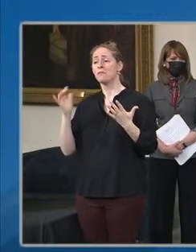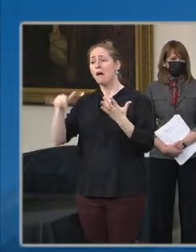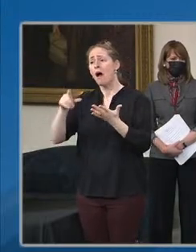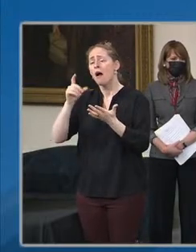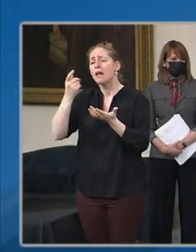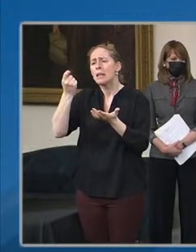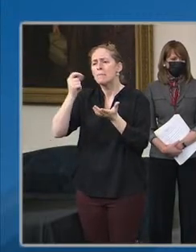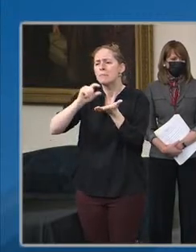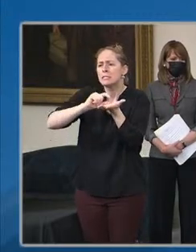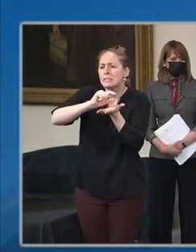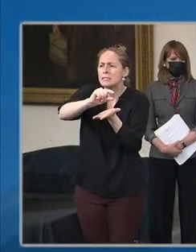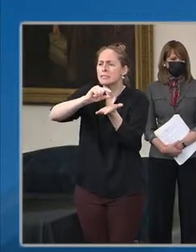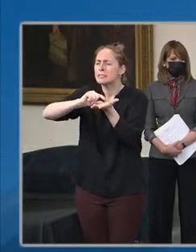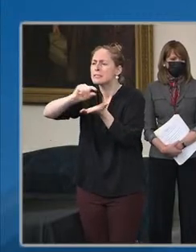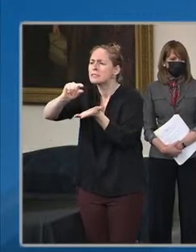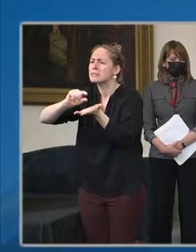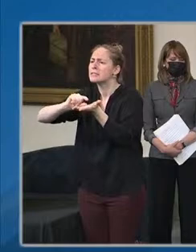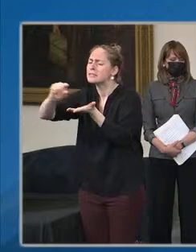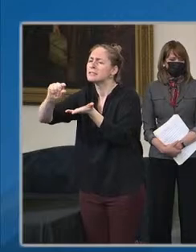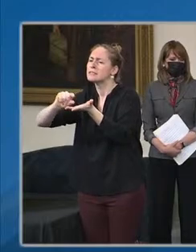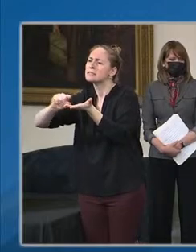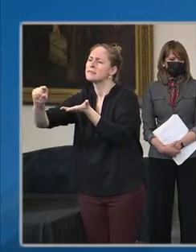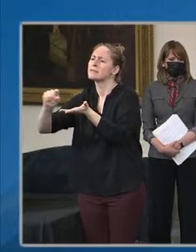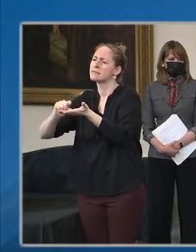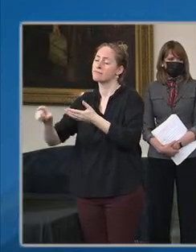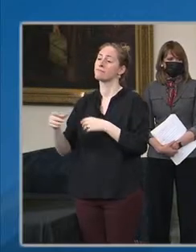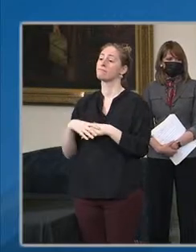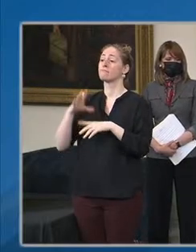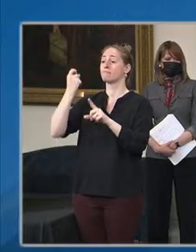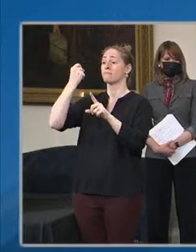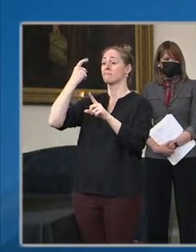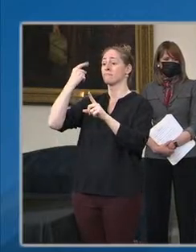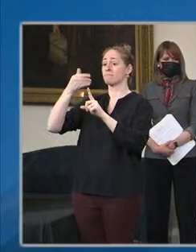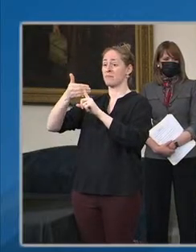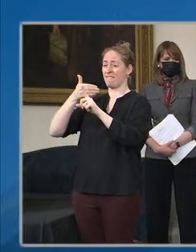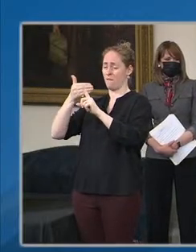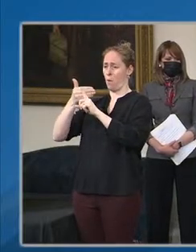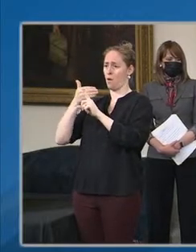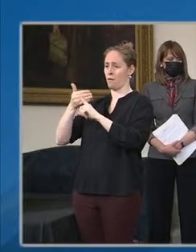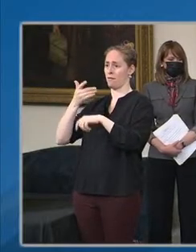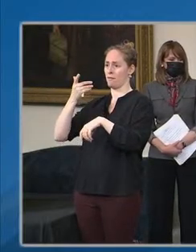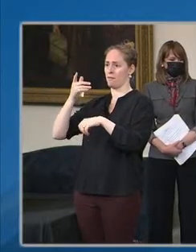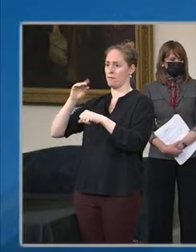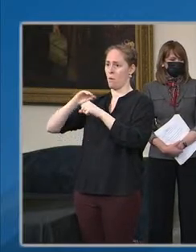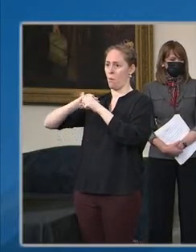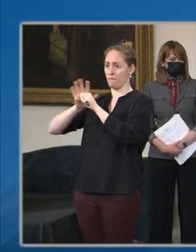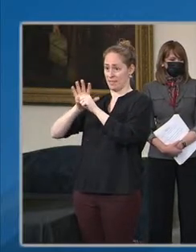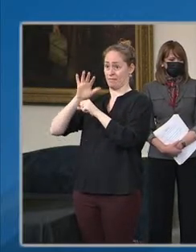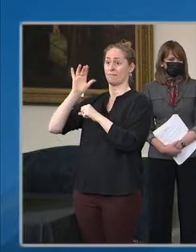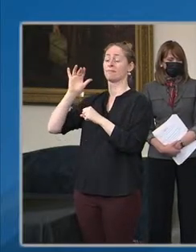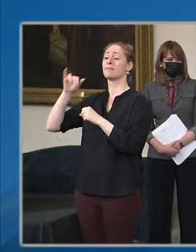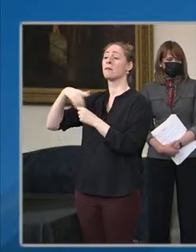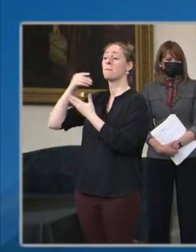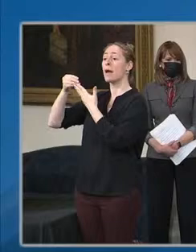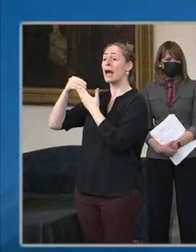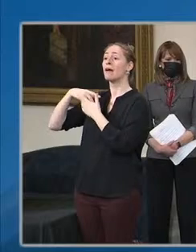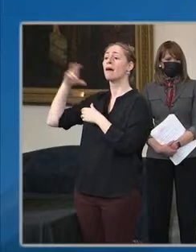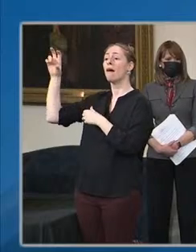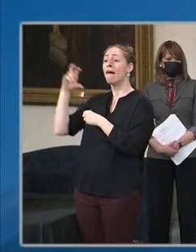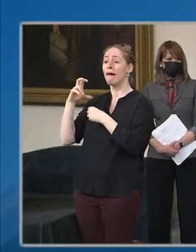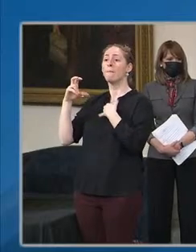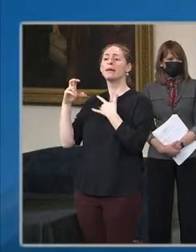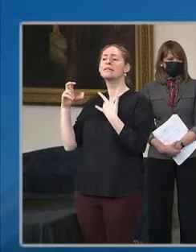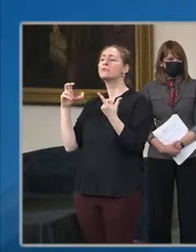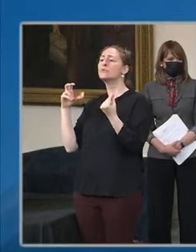Well before the pandemic, these funding sources empowered enormous construction of